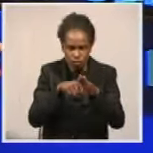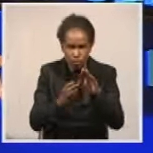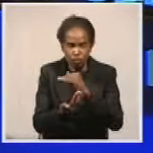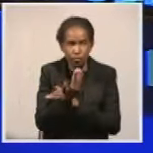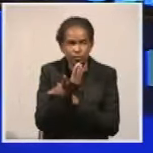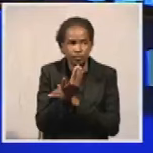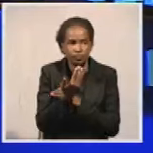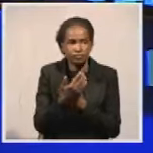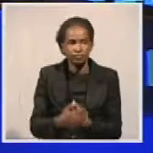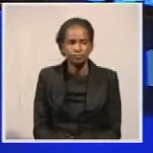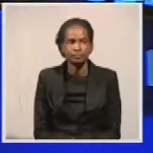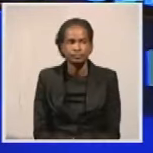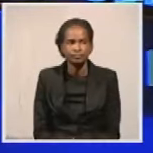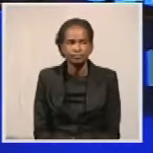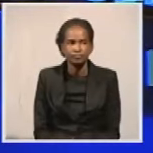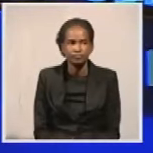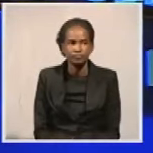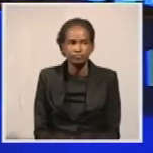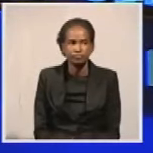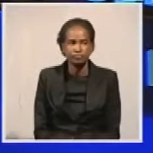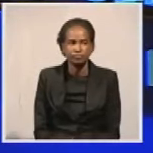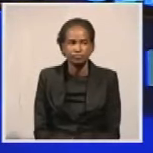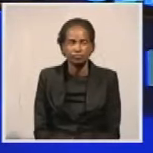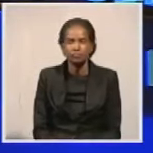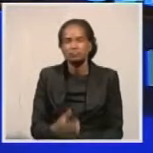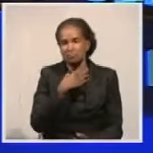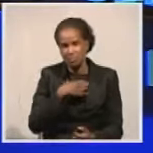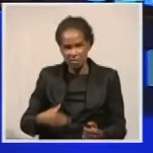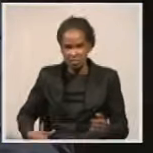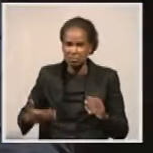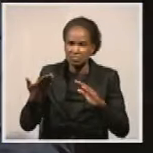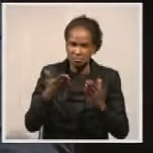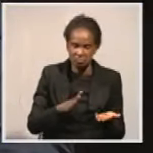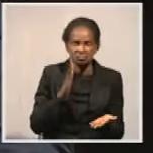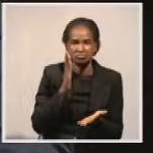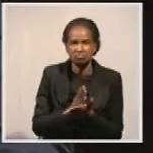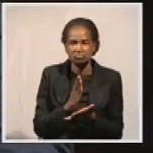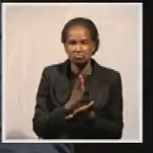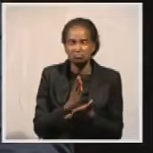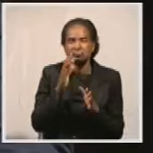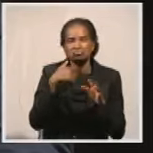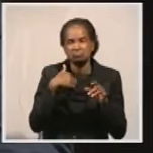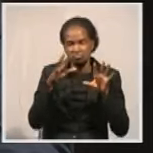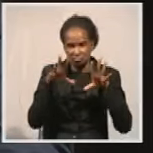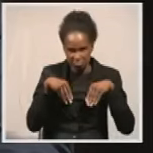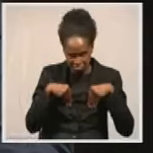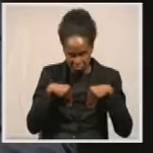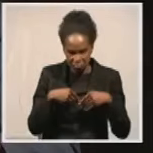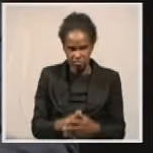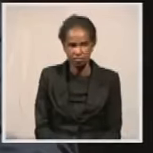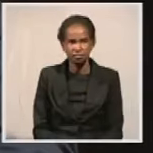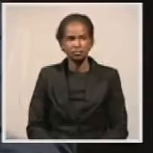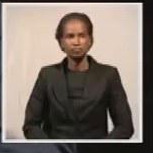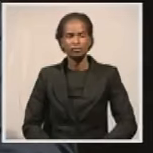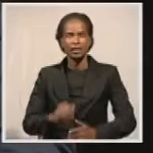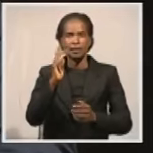the rest is history. Yeah, he left us. Of course, in terms of, you know, one of the things that everybody has